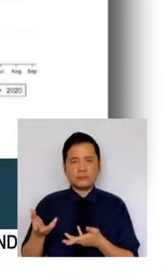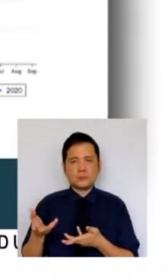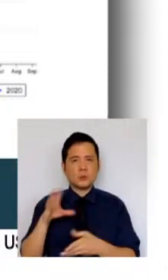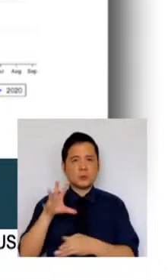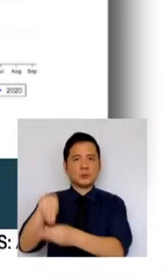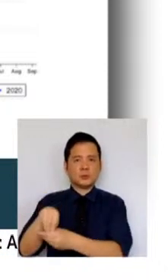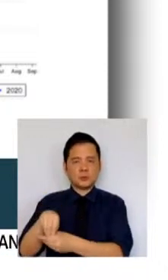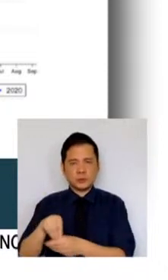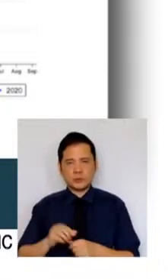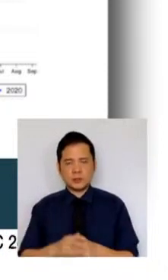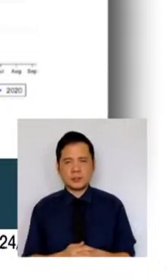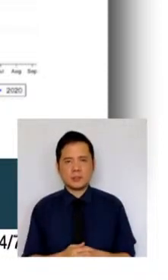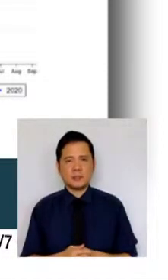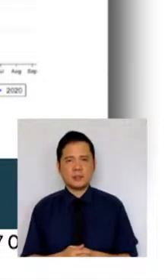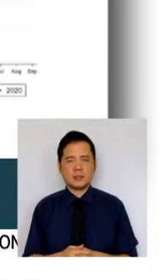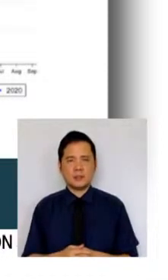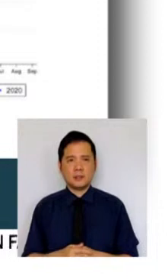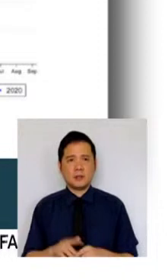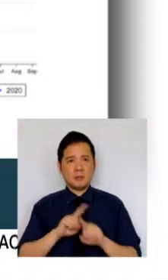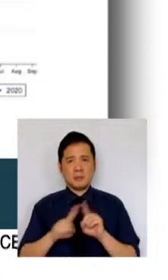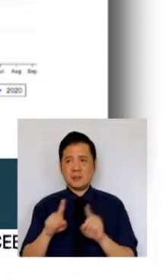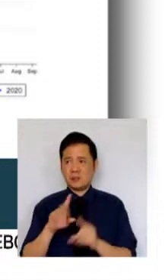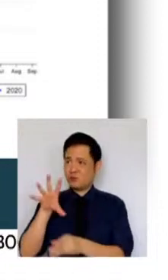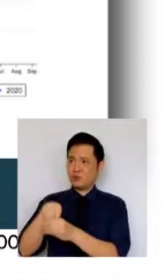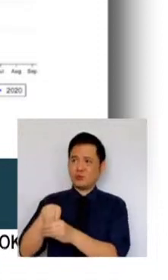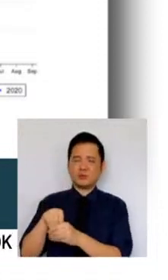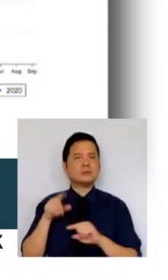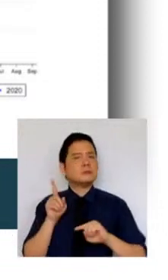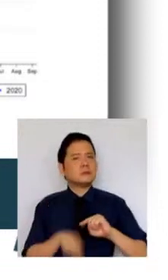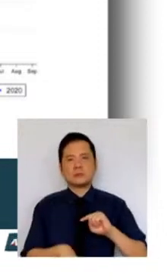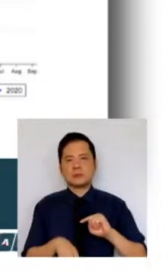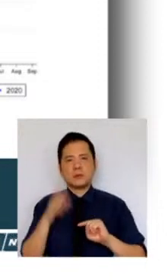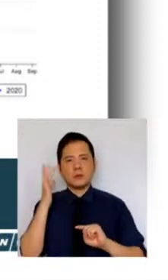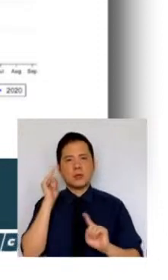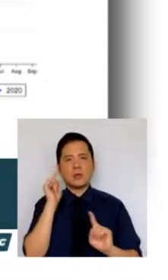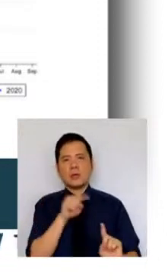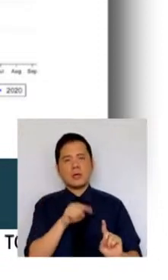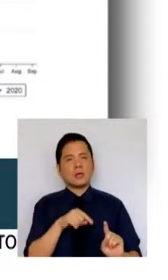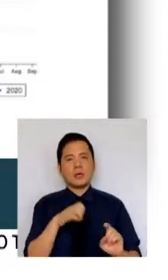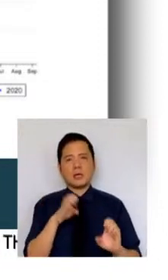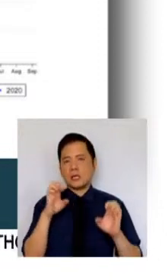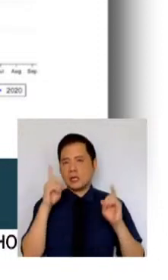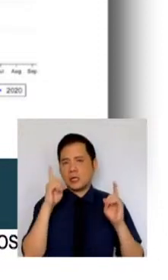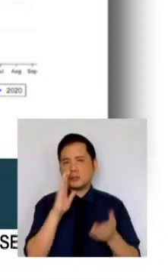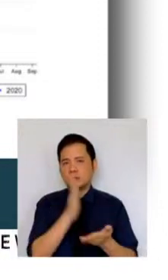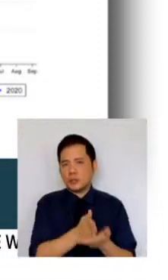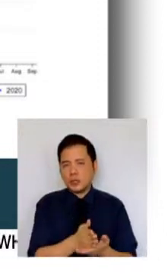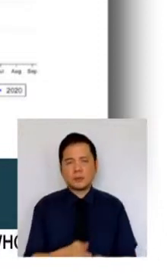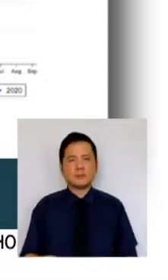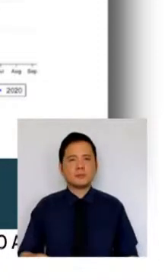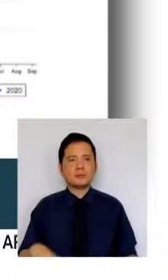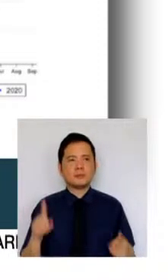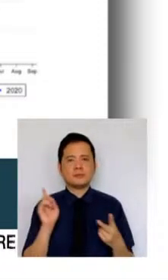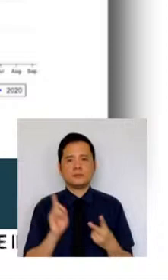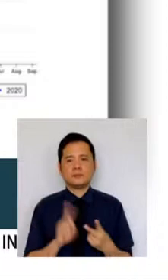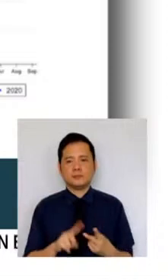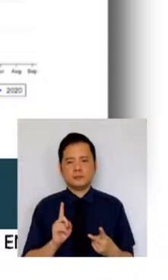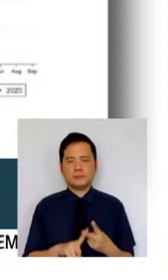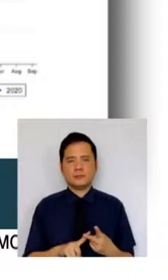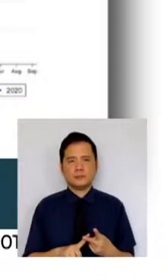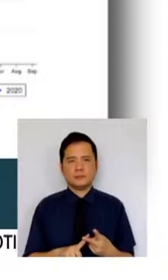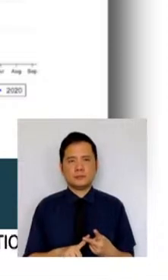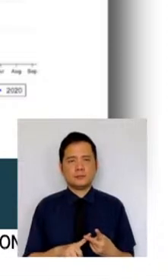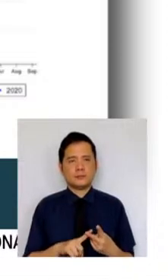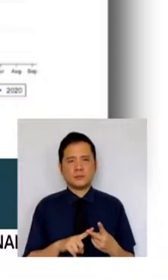eroded because of things like this, the education is not being given to the children